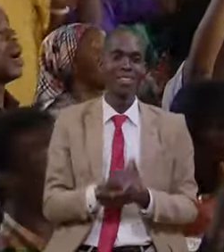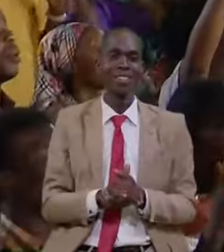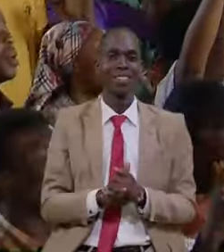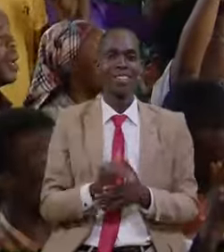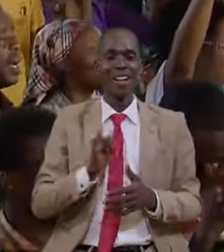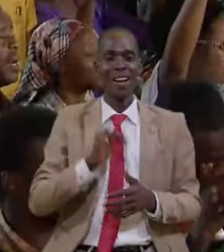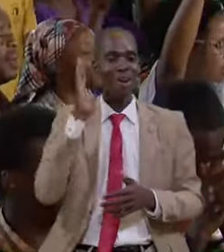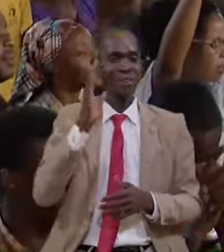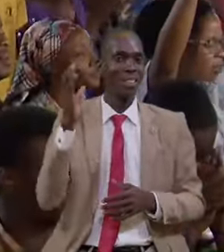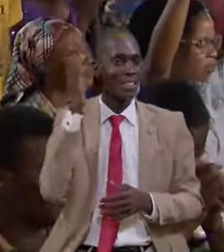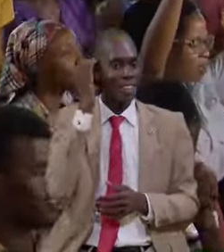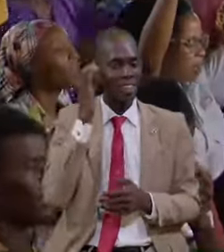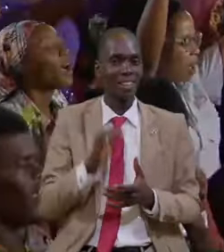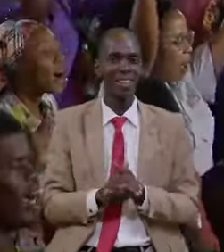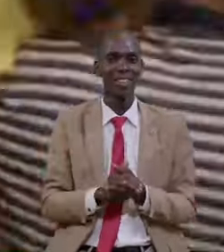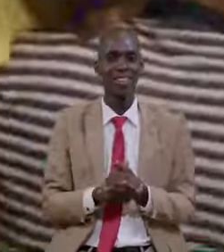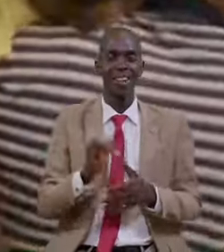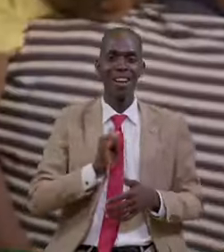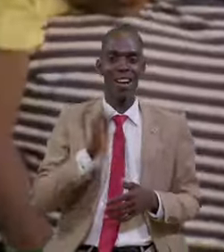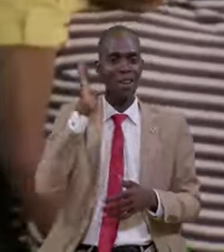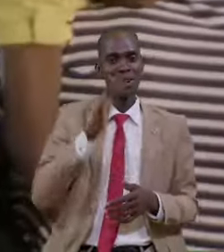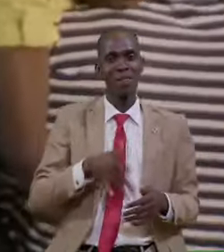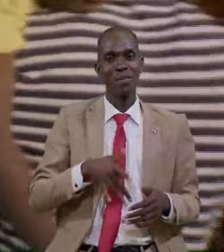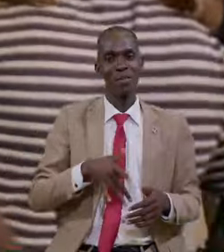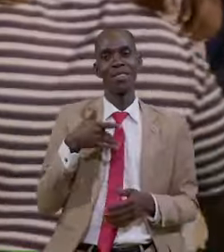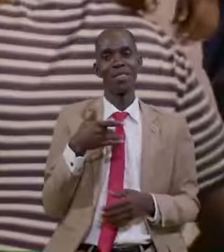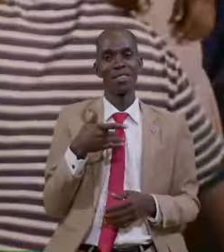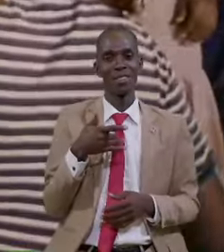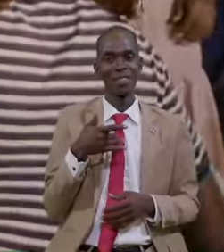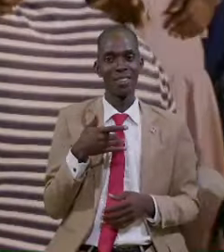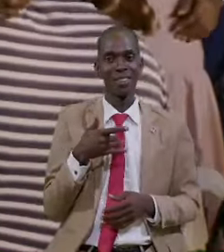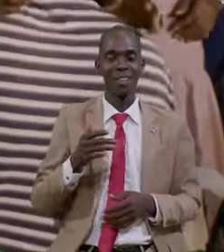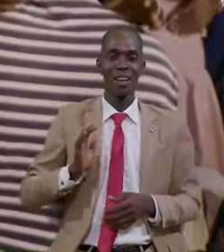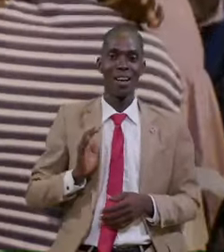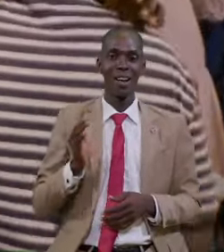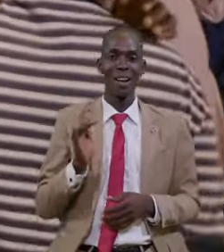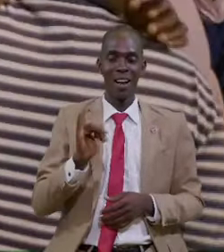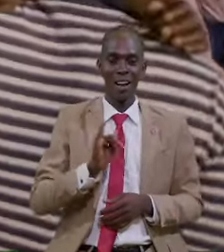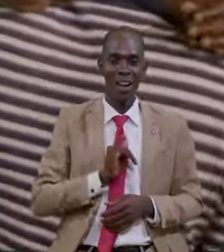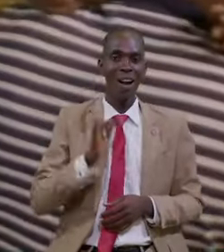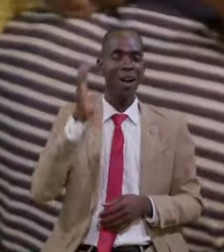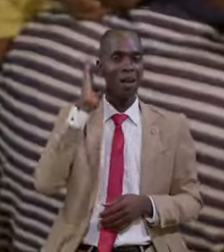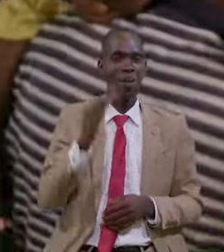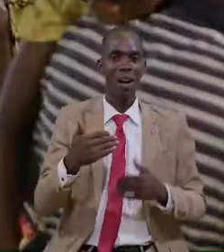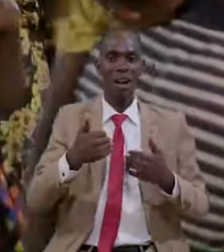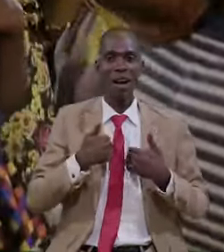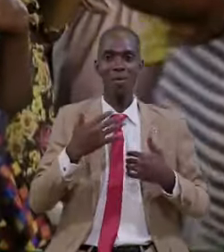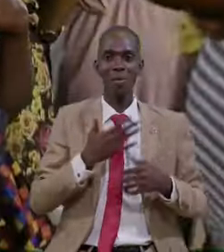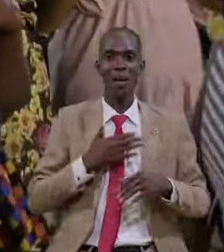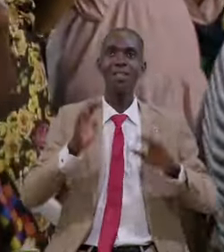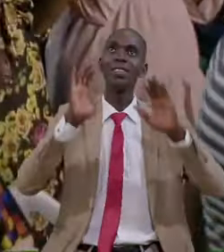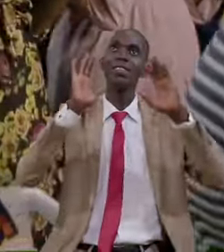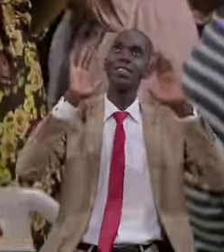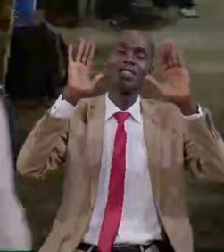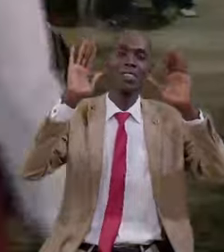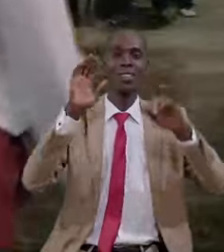hear. I will feel. I'll have my signs and wonders. Have